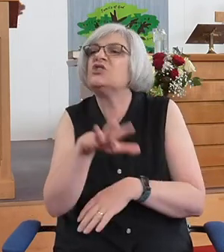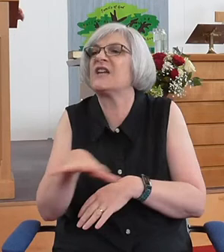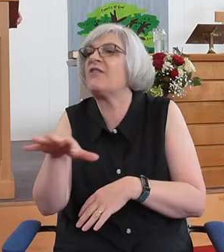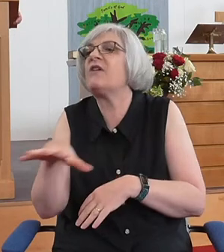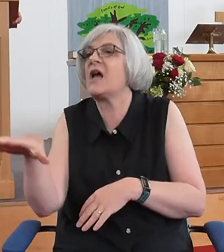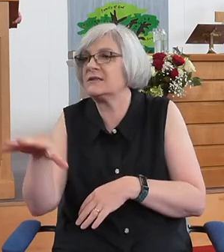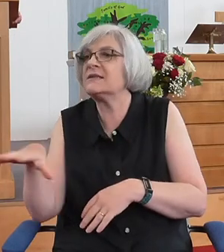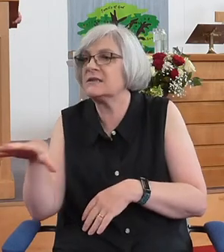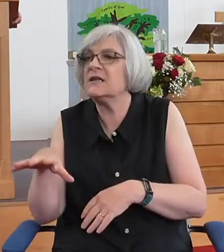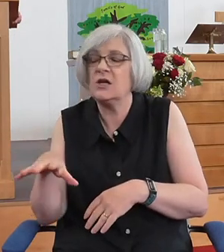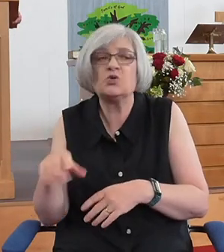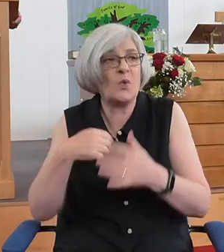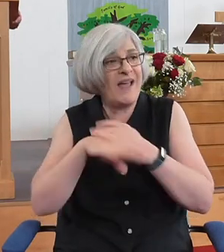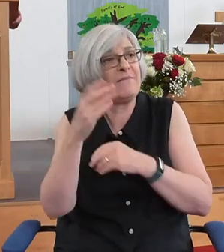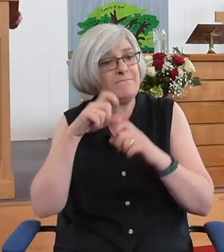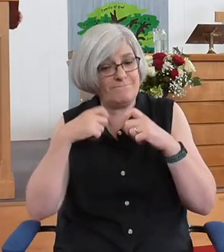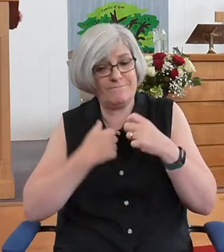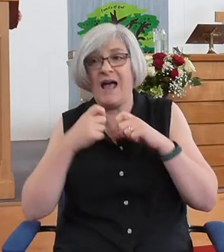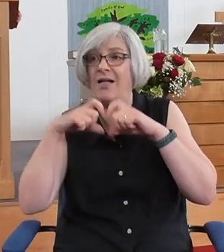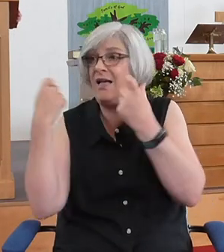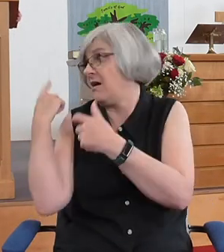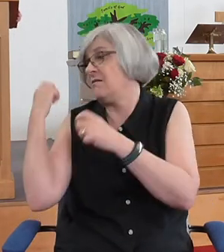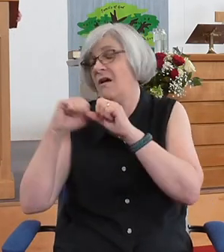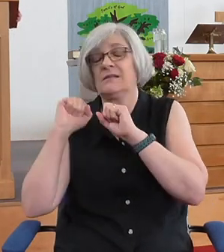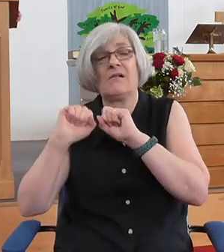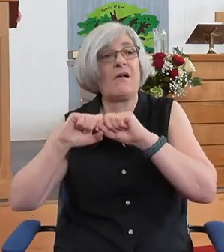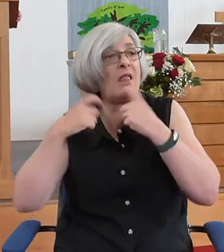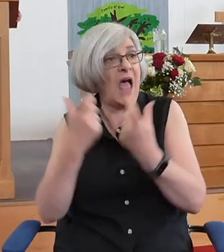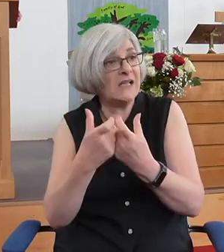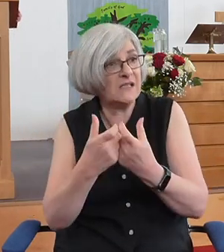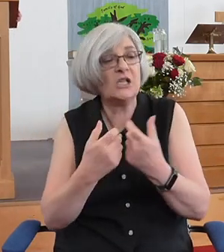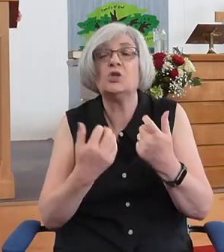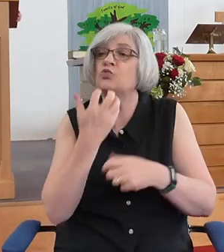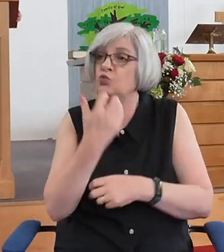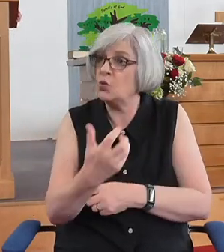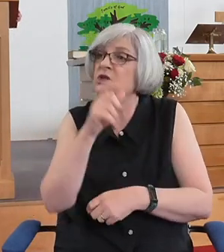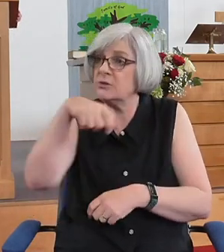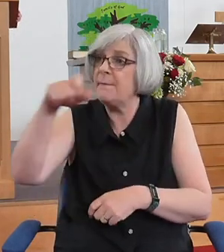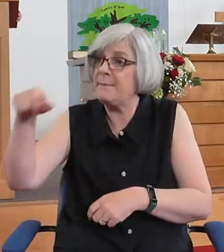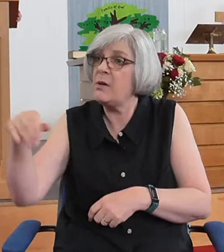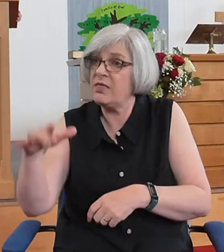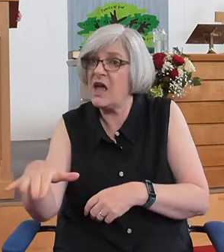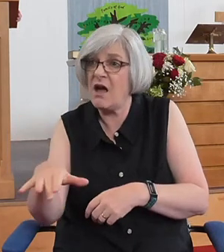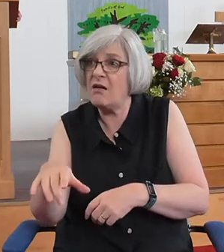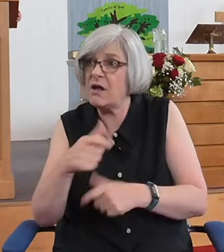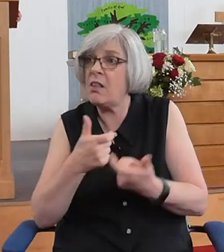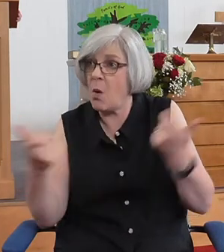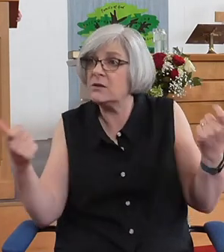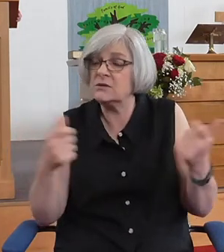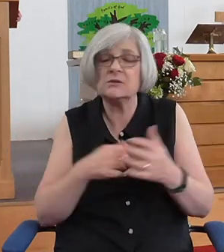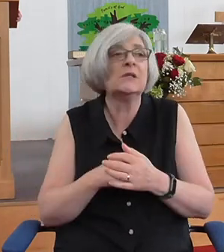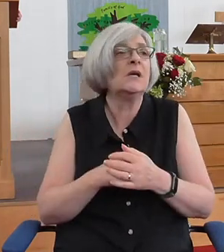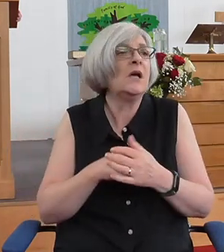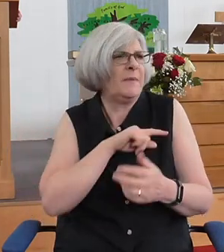Jews in our class because they usually had good jobs like bankers, lawyers,